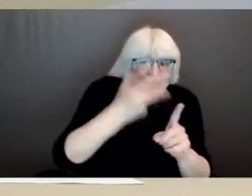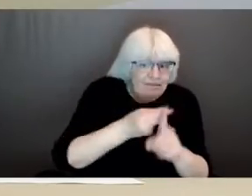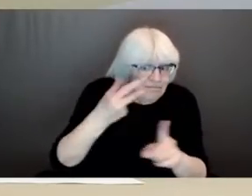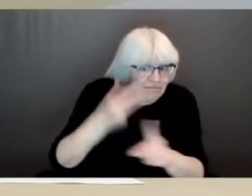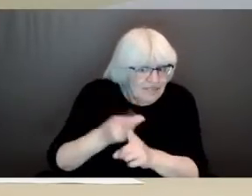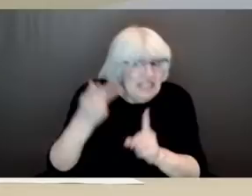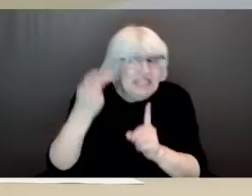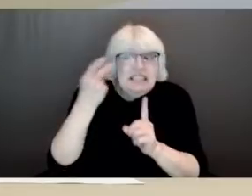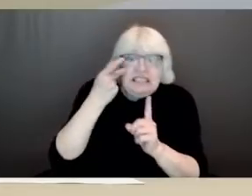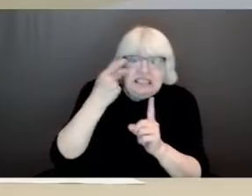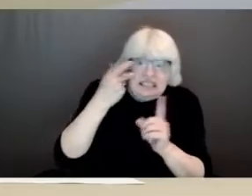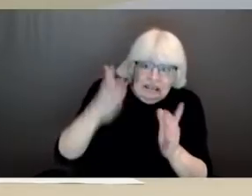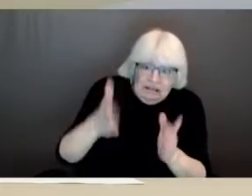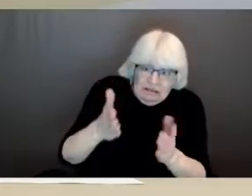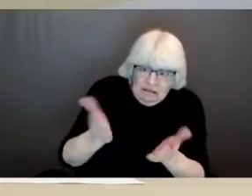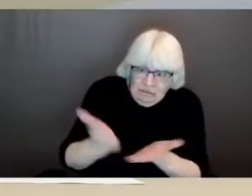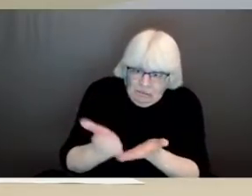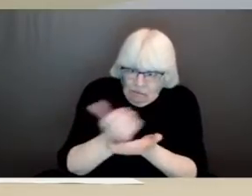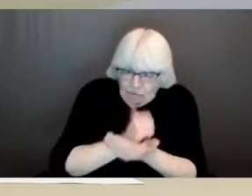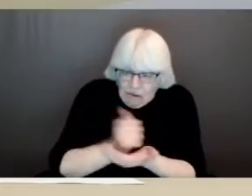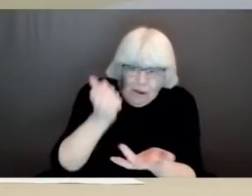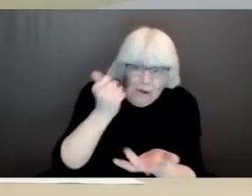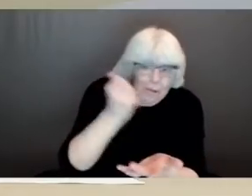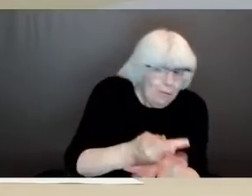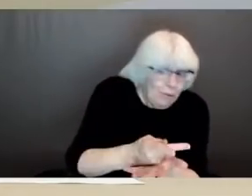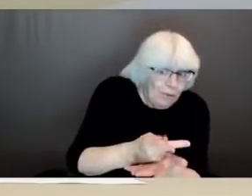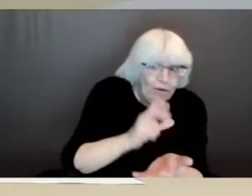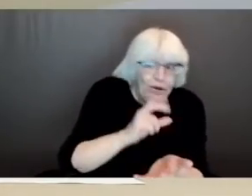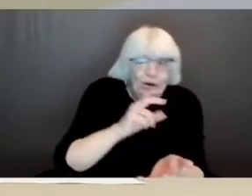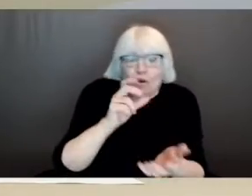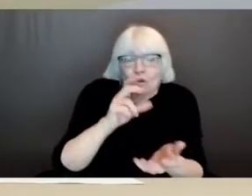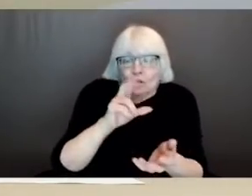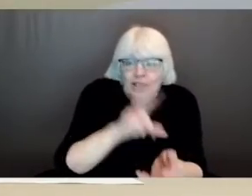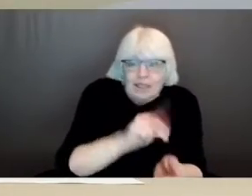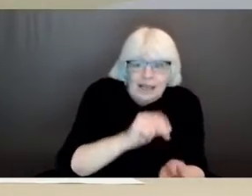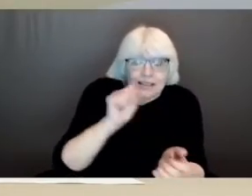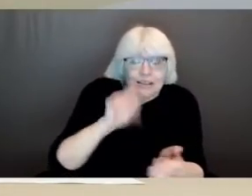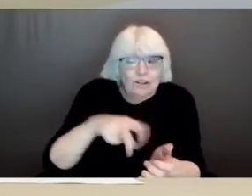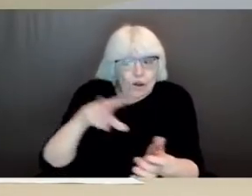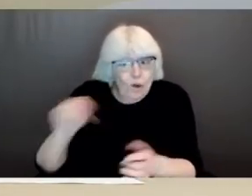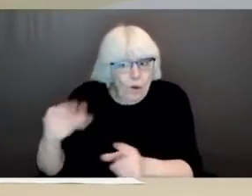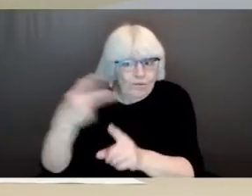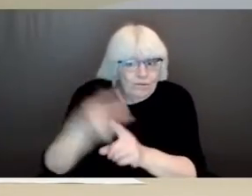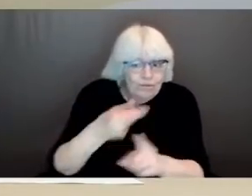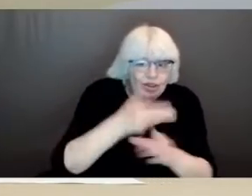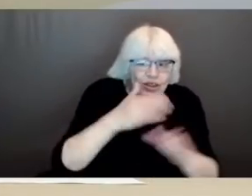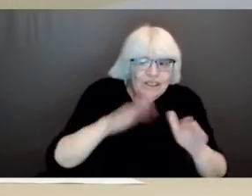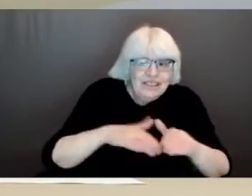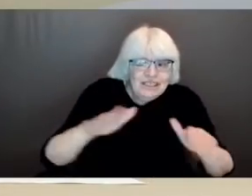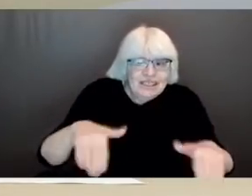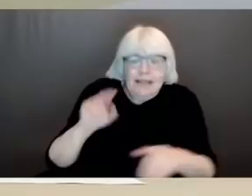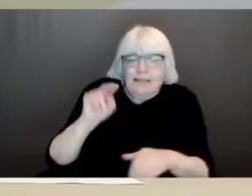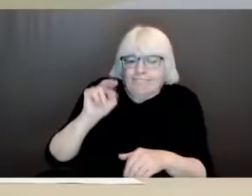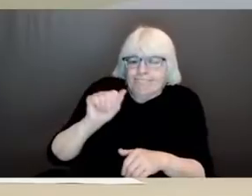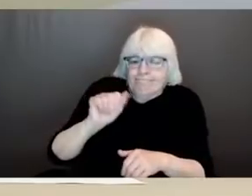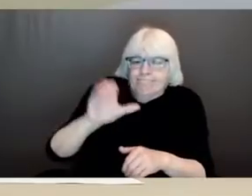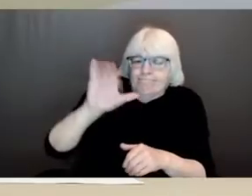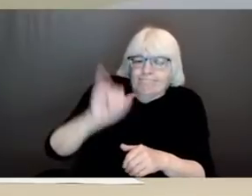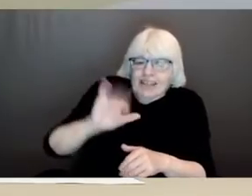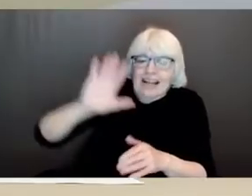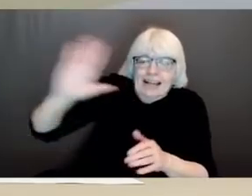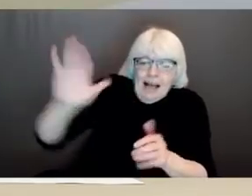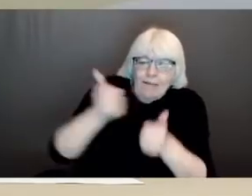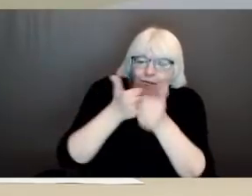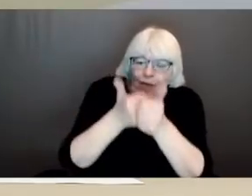approval by Health Canada, and then the NACI recommendation as well. And what's it going to mean in terms